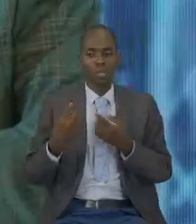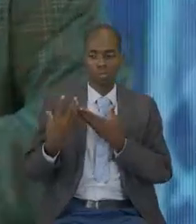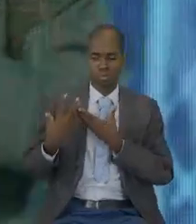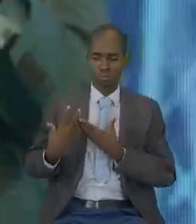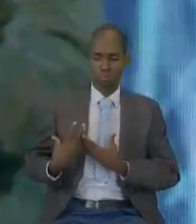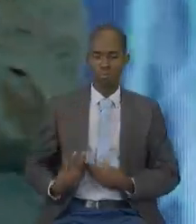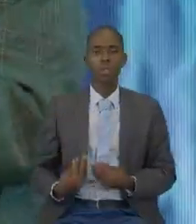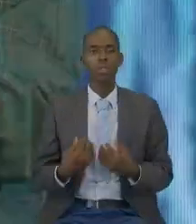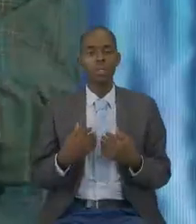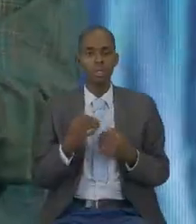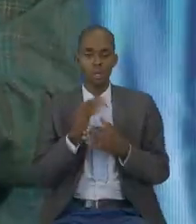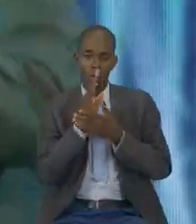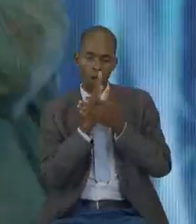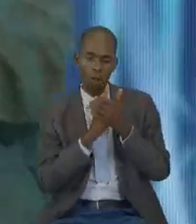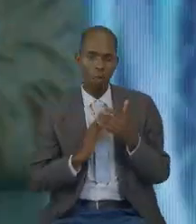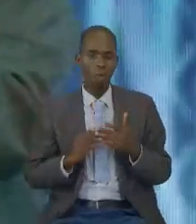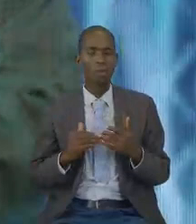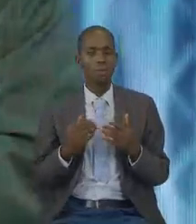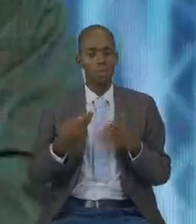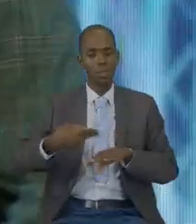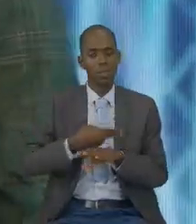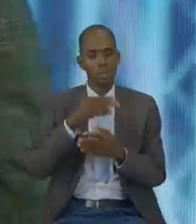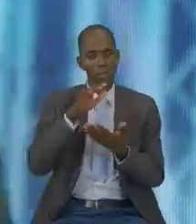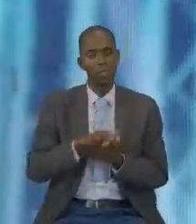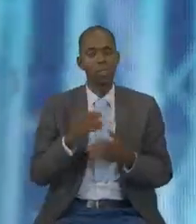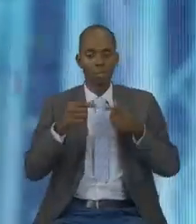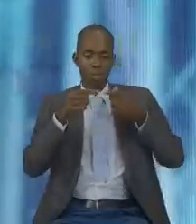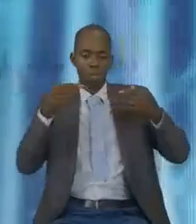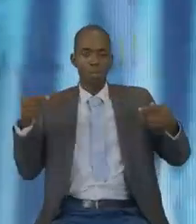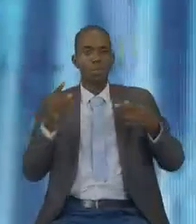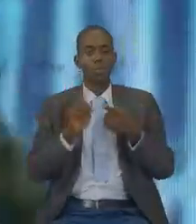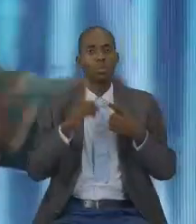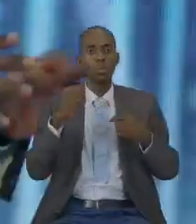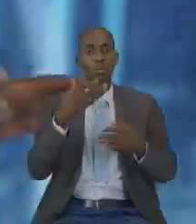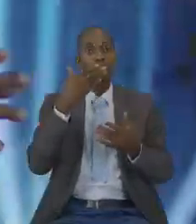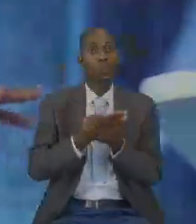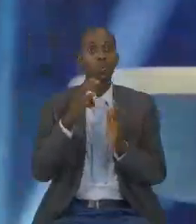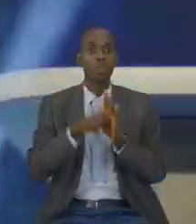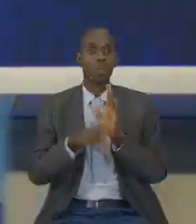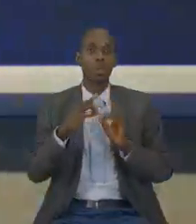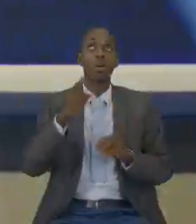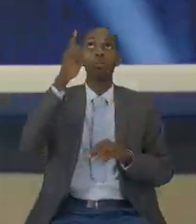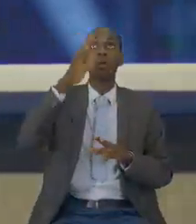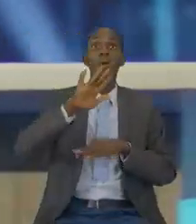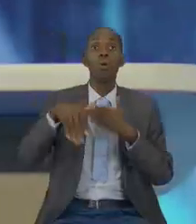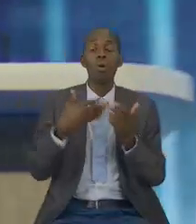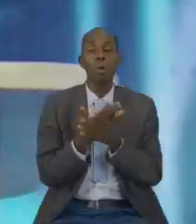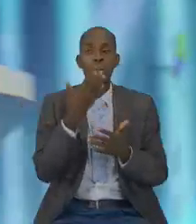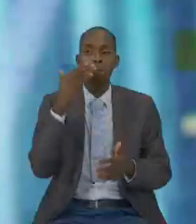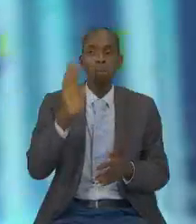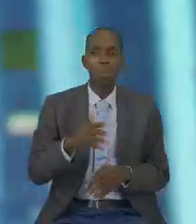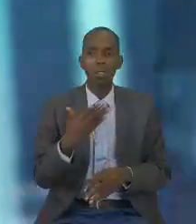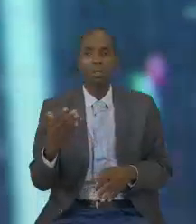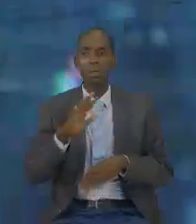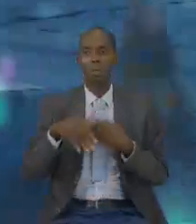Lamb, opposed to the Savior, opposed to the goodness of God. All the bad things, all the evil